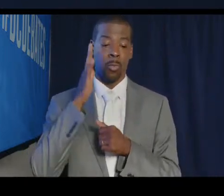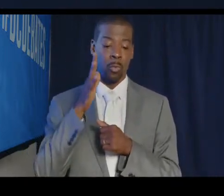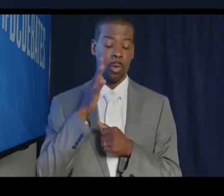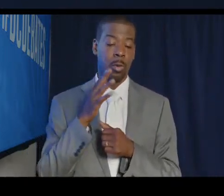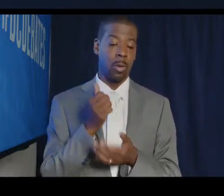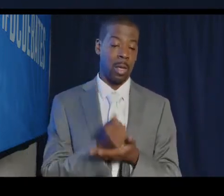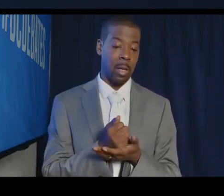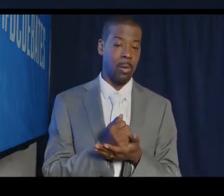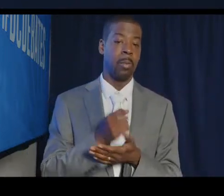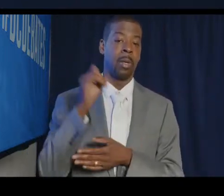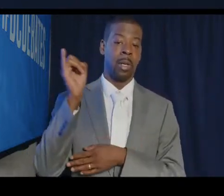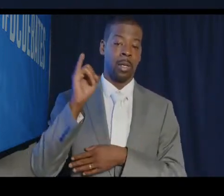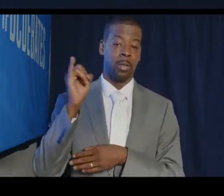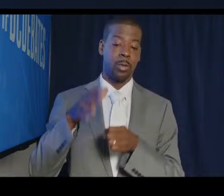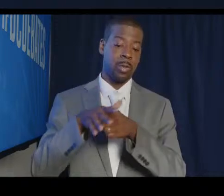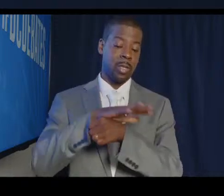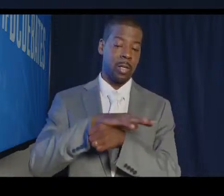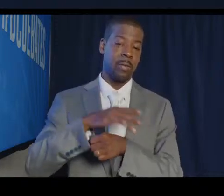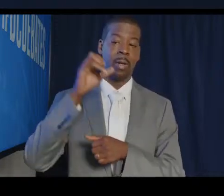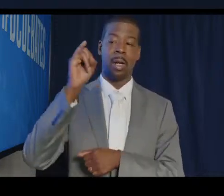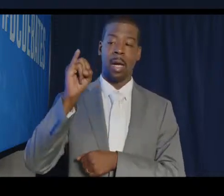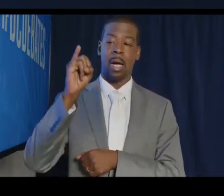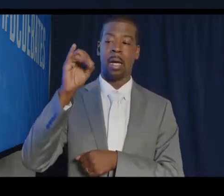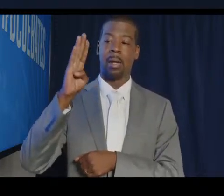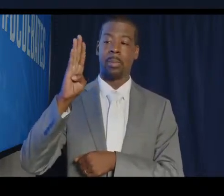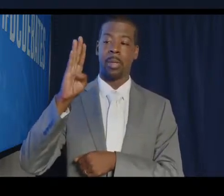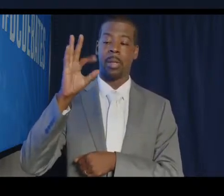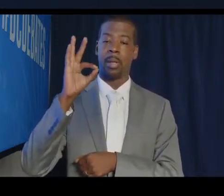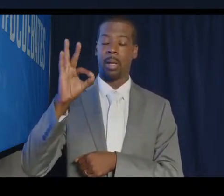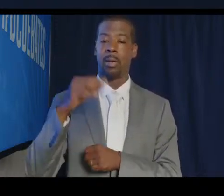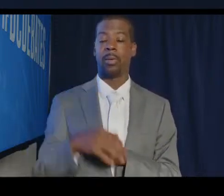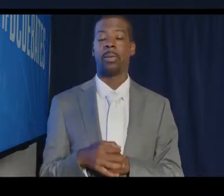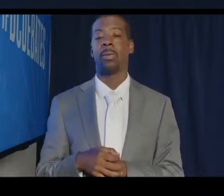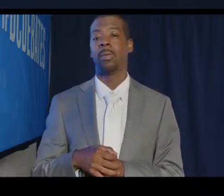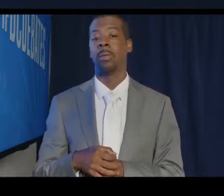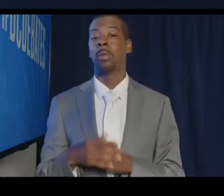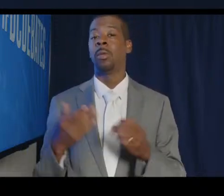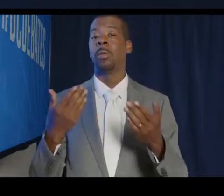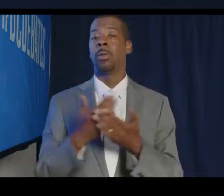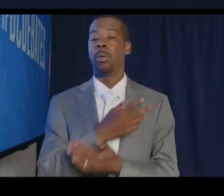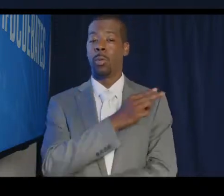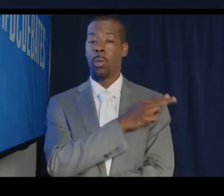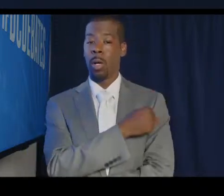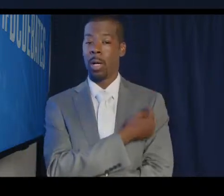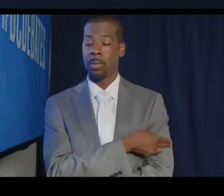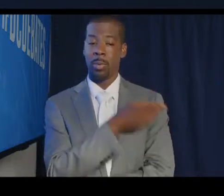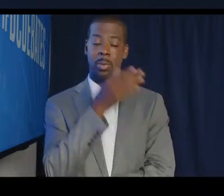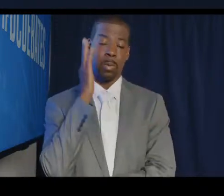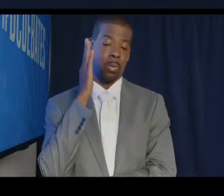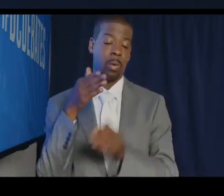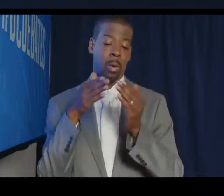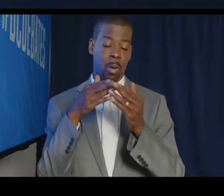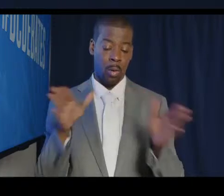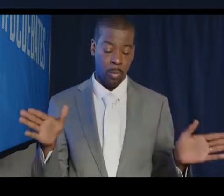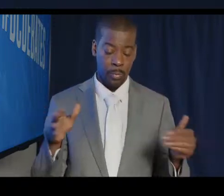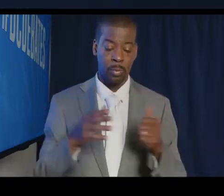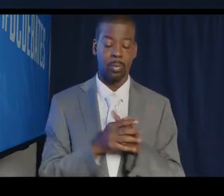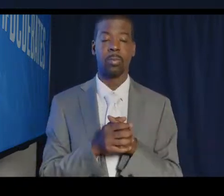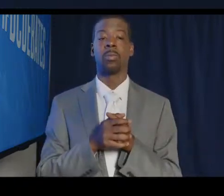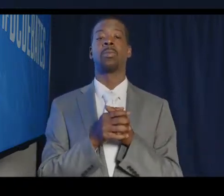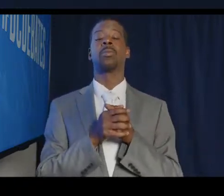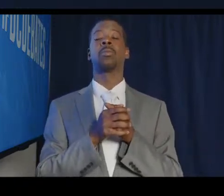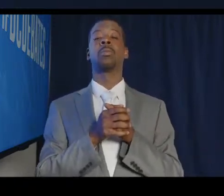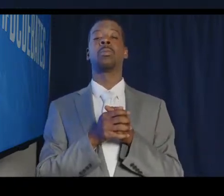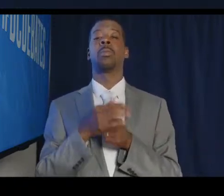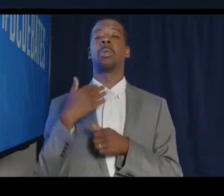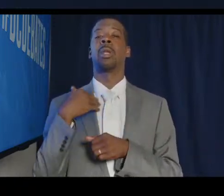cover IVF here in the District of Columbia. We have a new hospital in Ward 8 to open. I have a bill on long-term care that I'm excited to see implemented